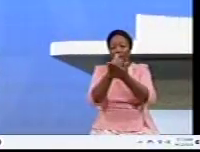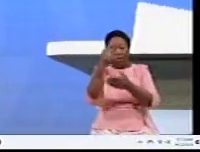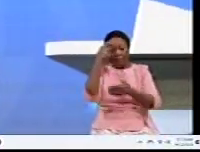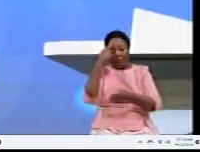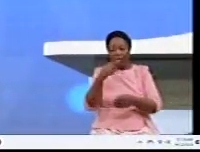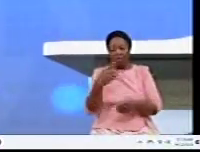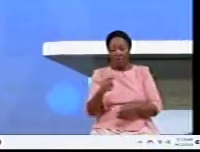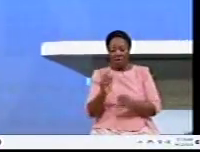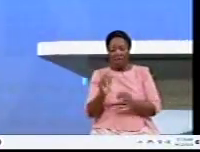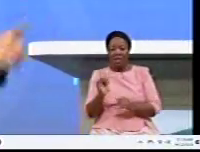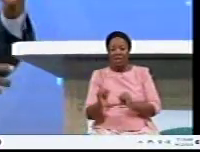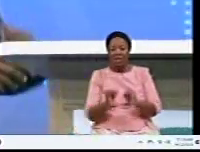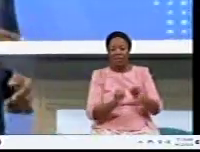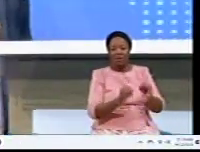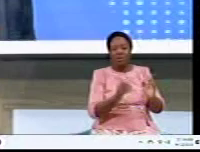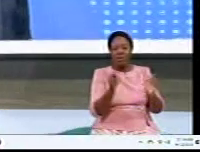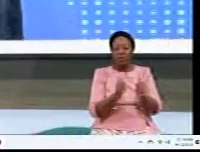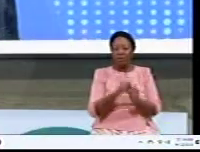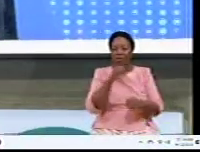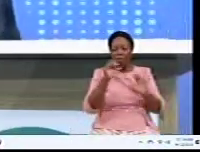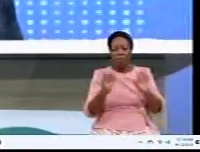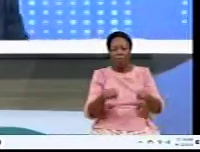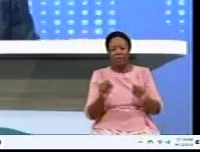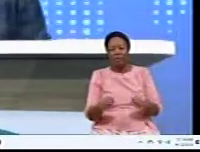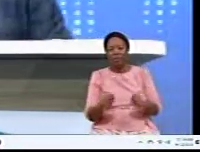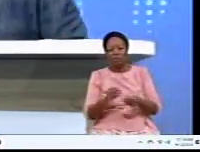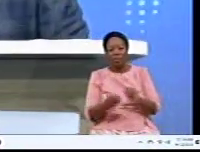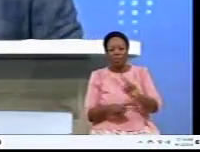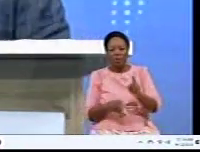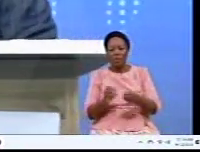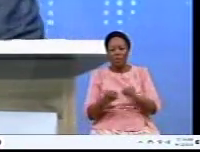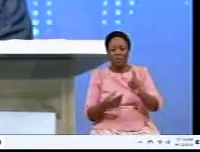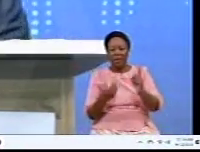with impossibility. Let's look at number one there.